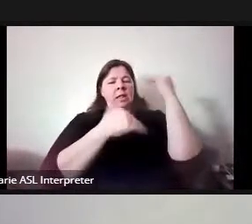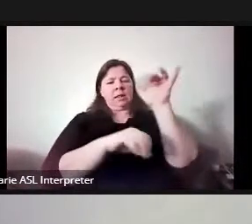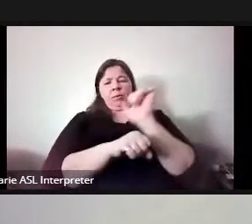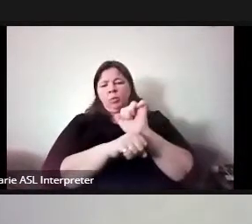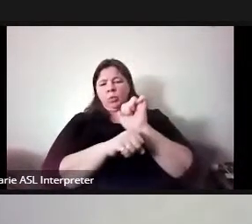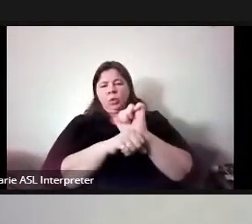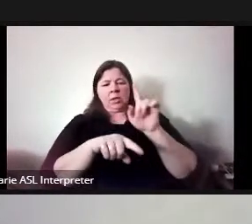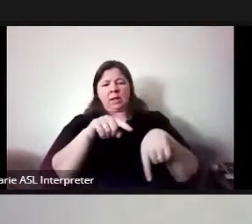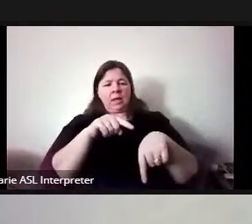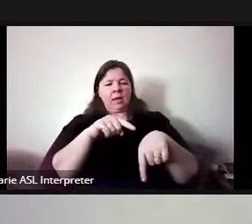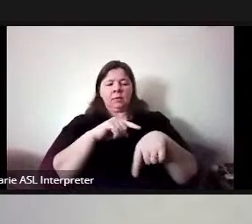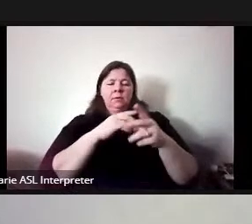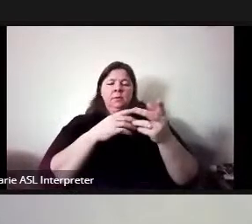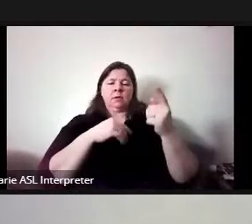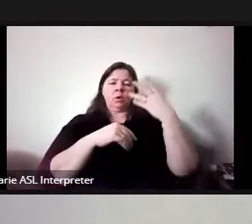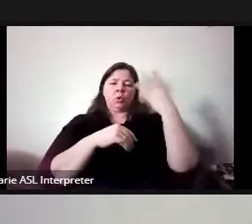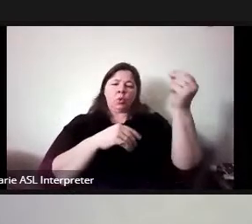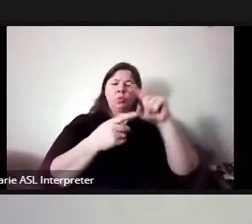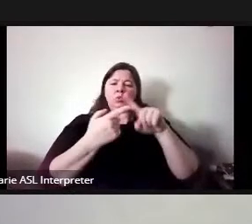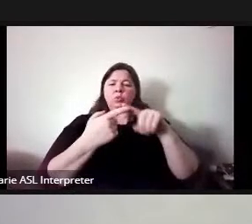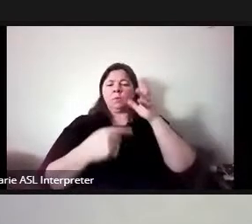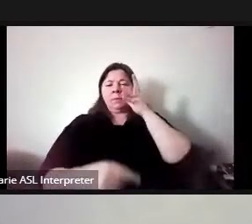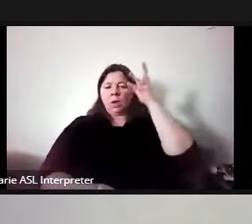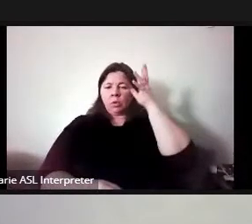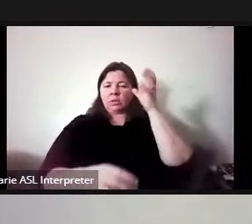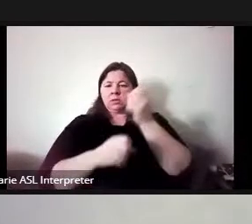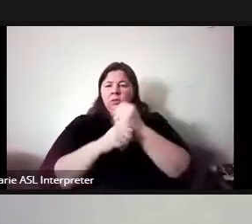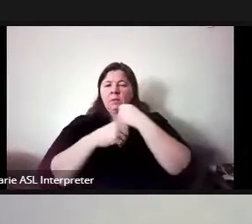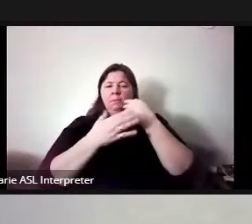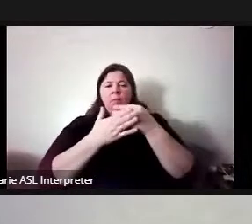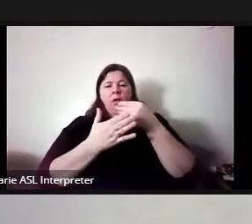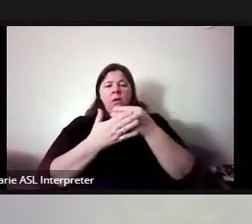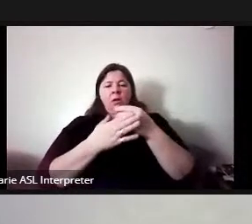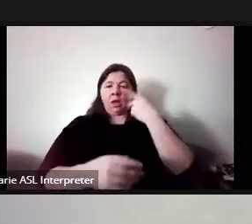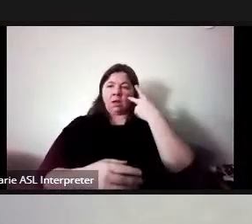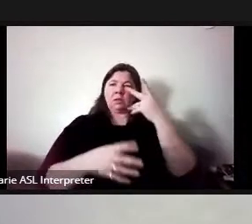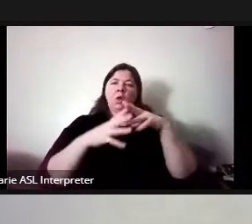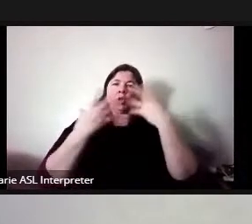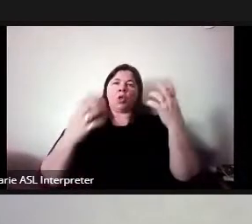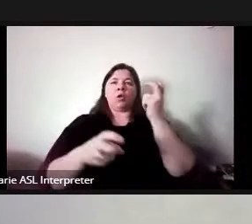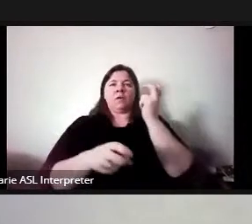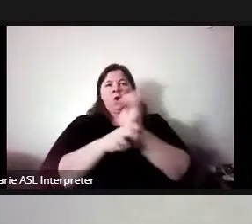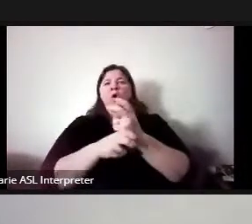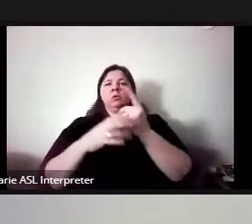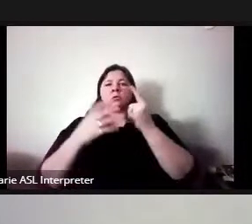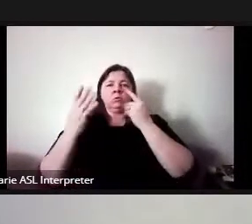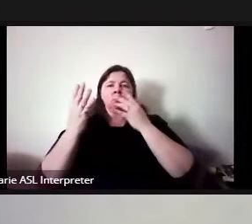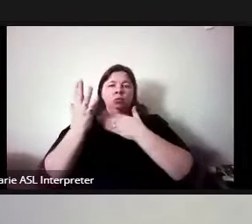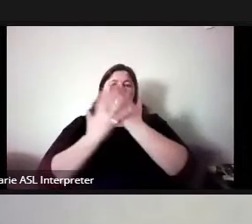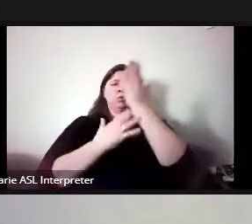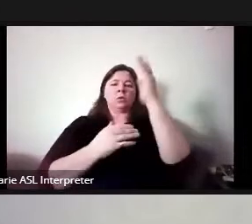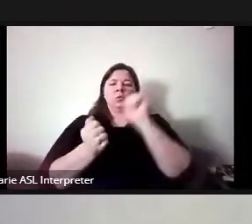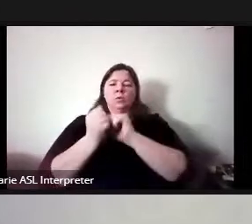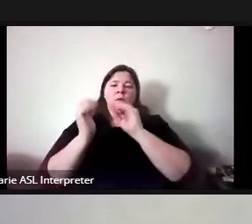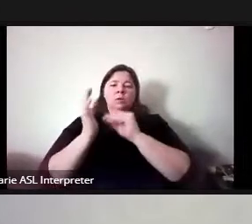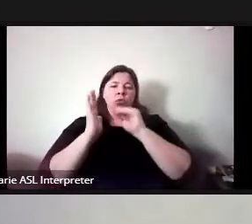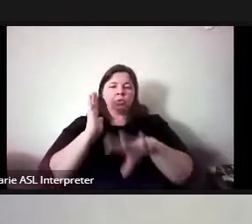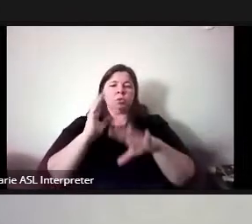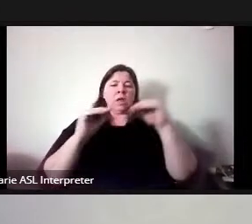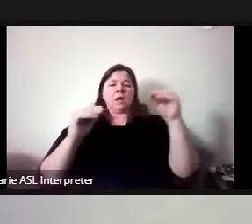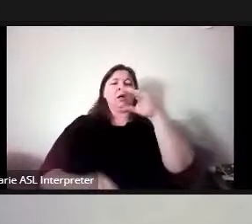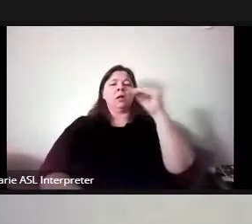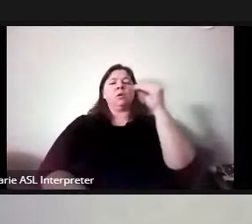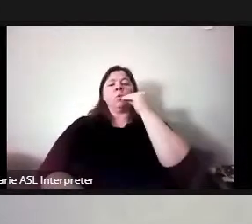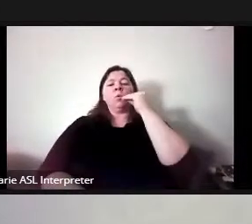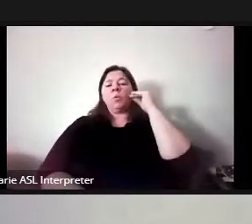go to their parents and get money. I see a lot of hardships, with the students and other homeless people over